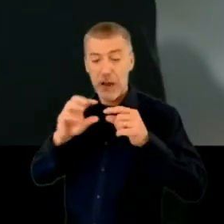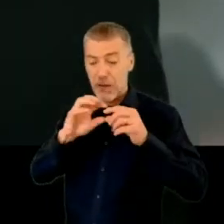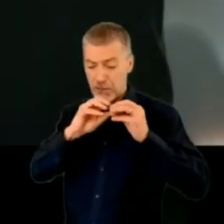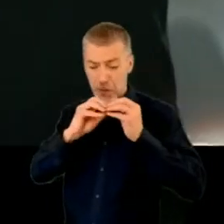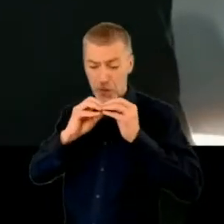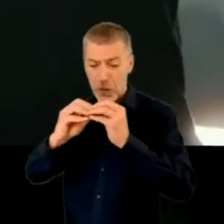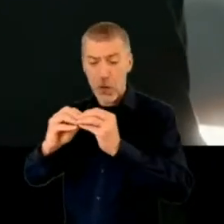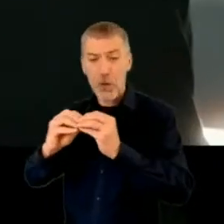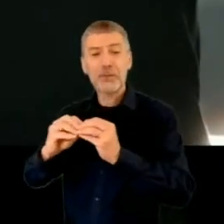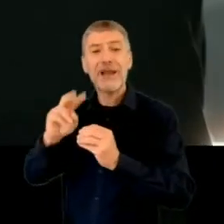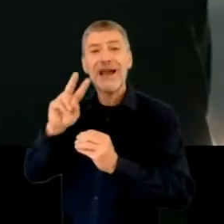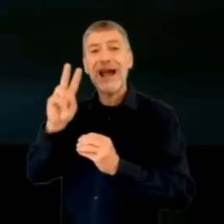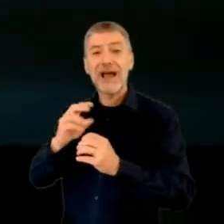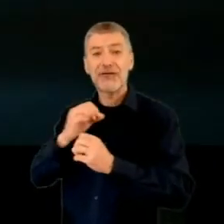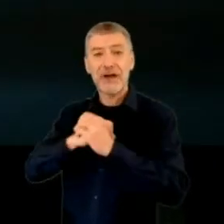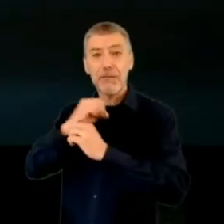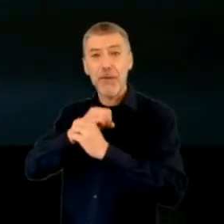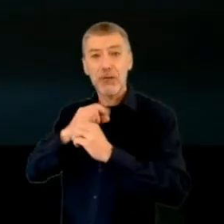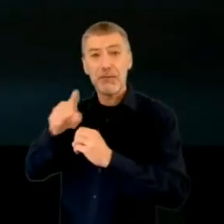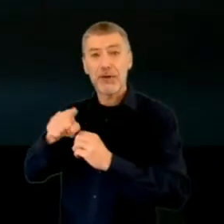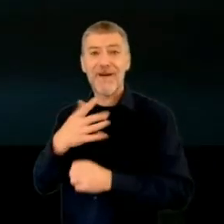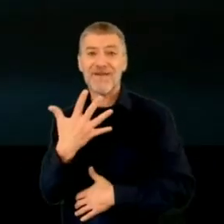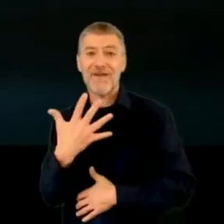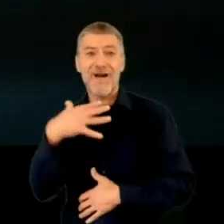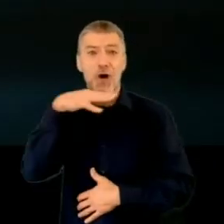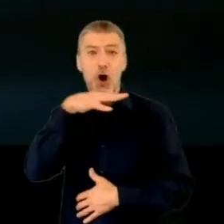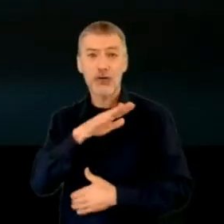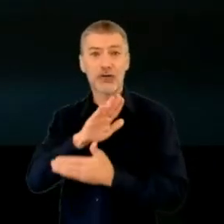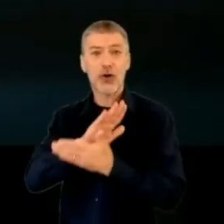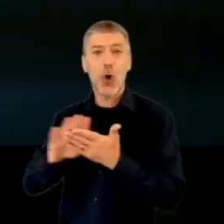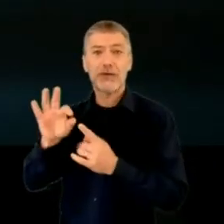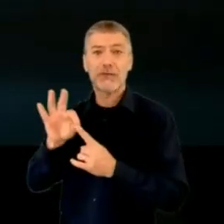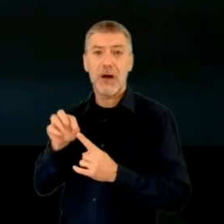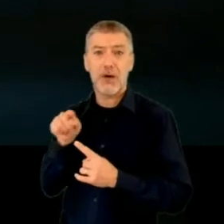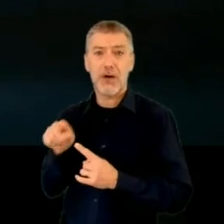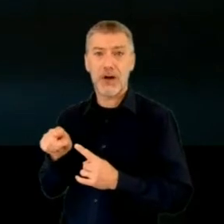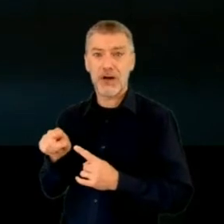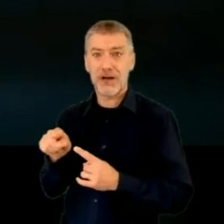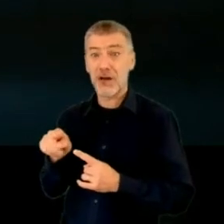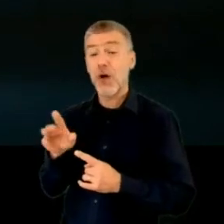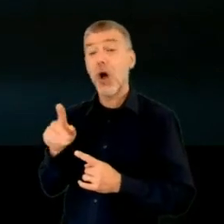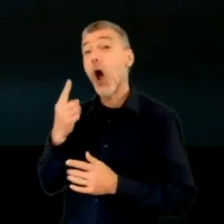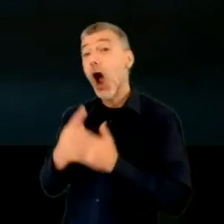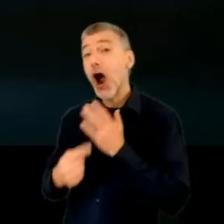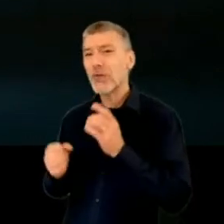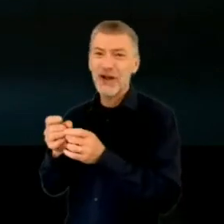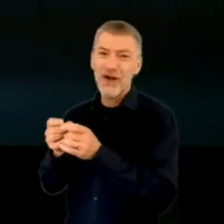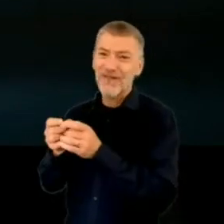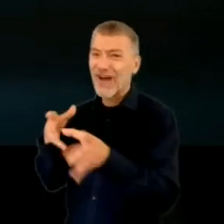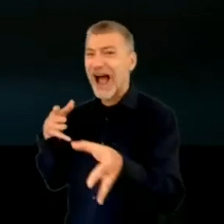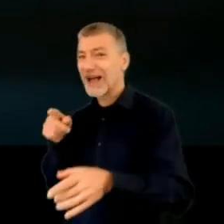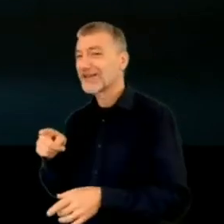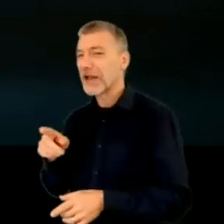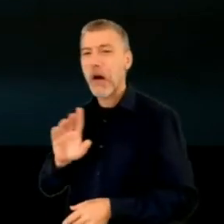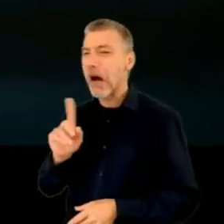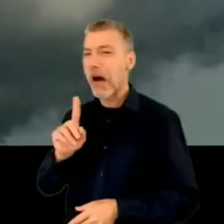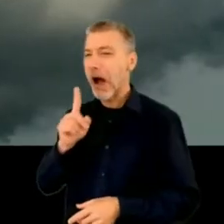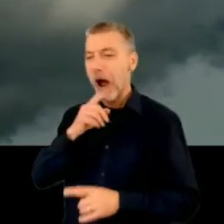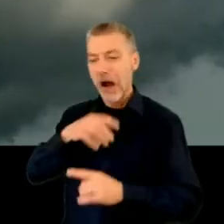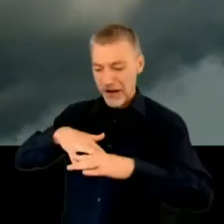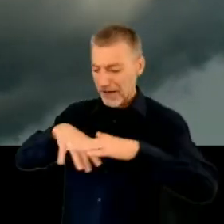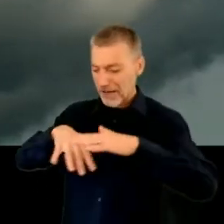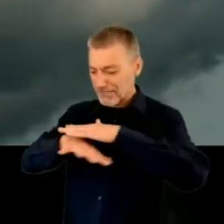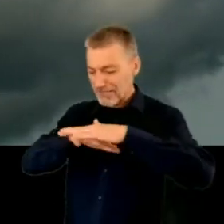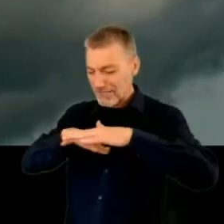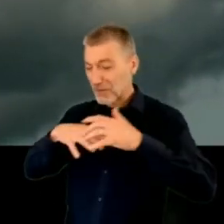more than 500 horsepower. But the project's not just about going fast. The project's about the innovation, about the technology that it takes to go fast.